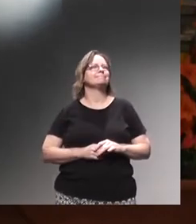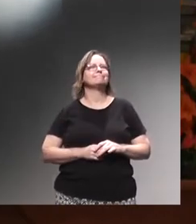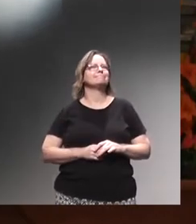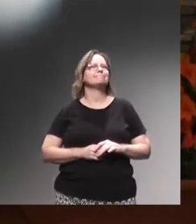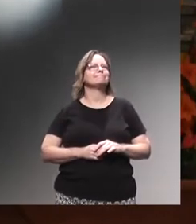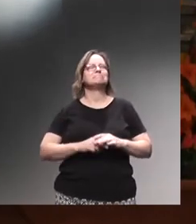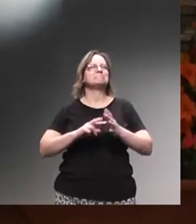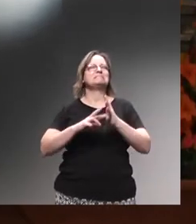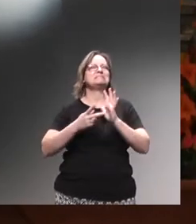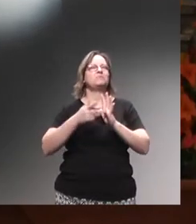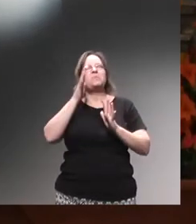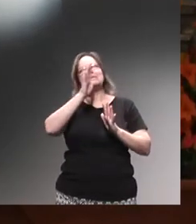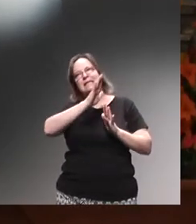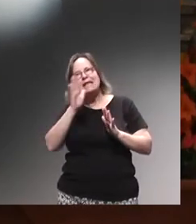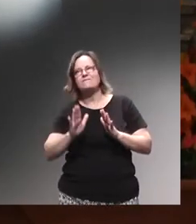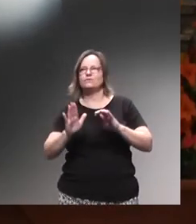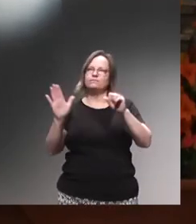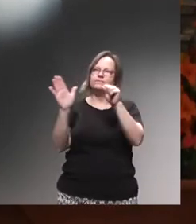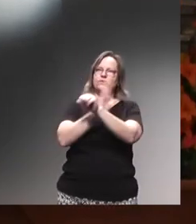that much short.